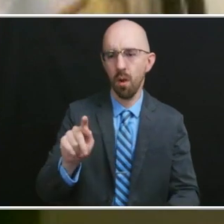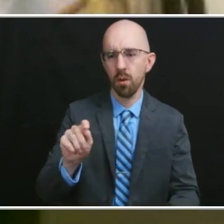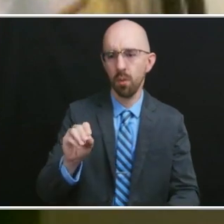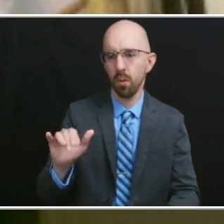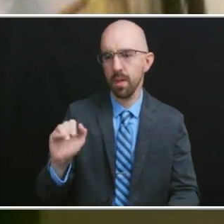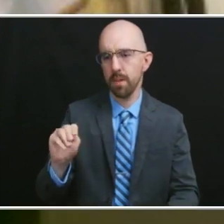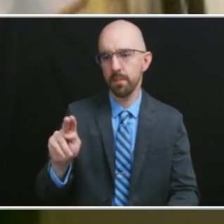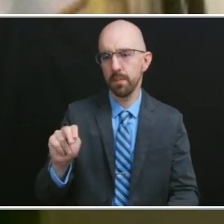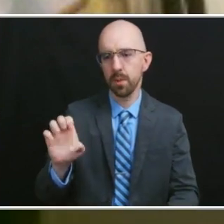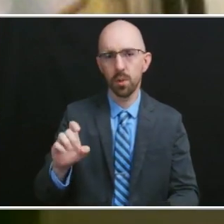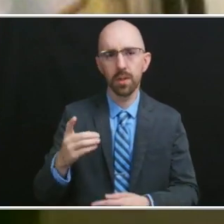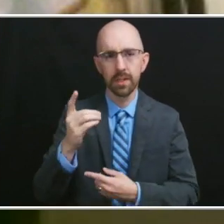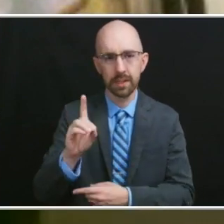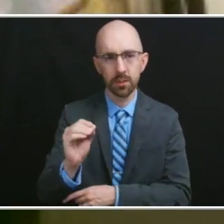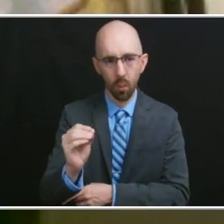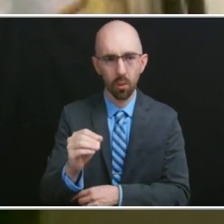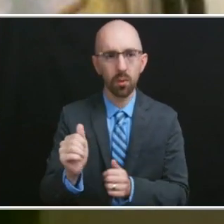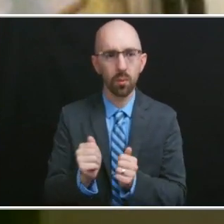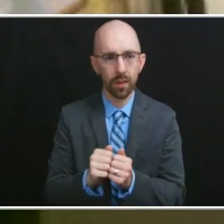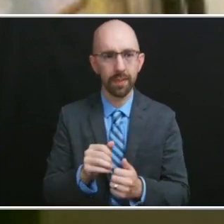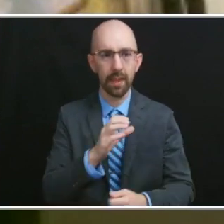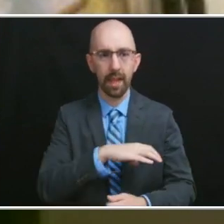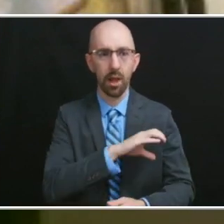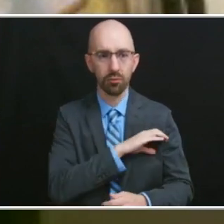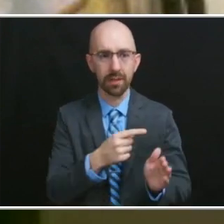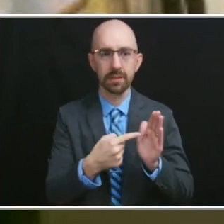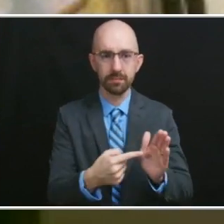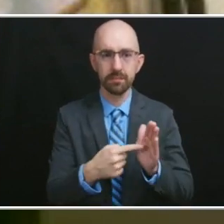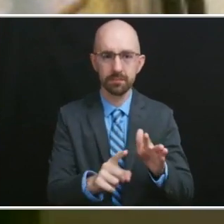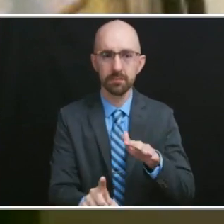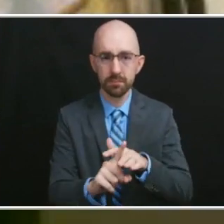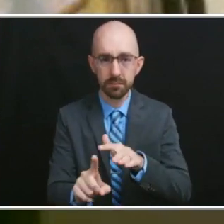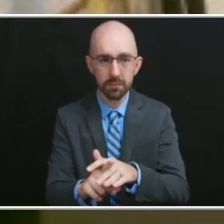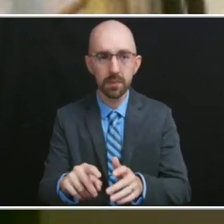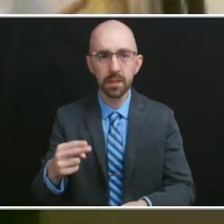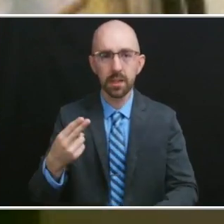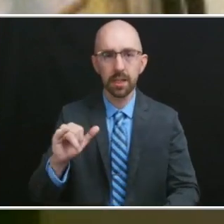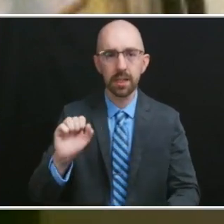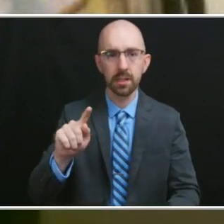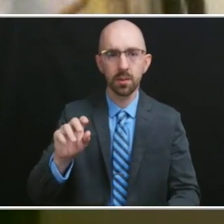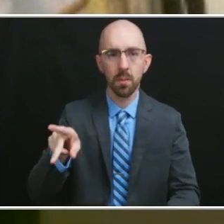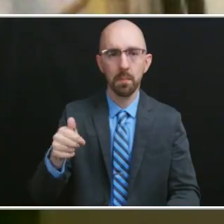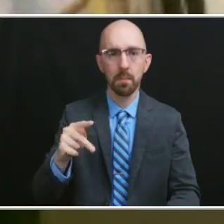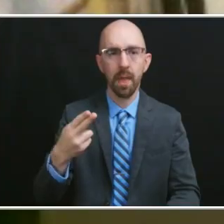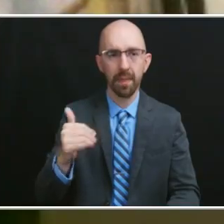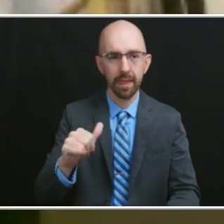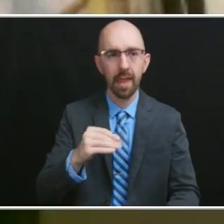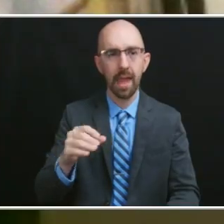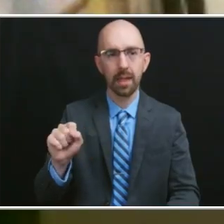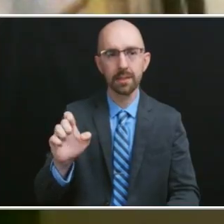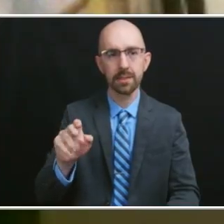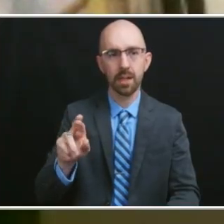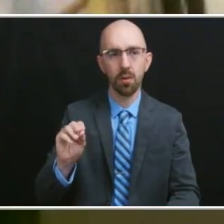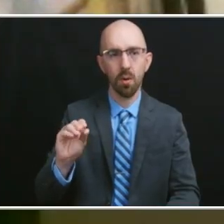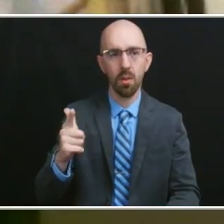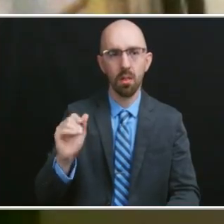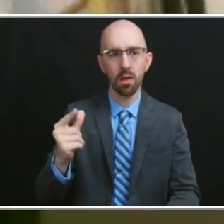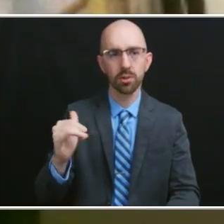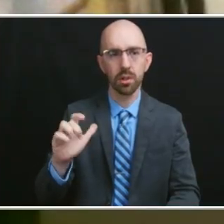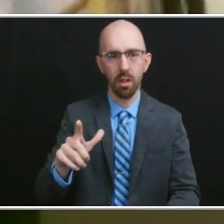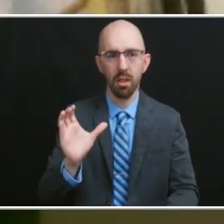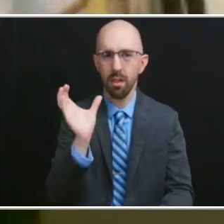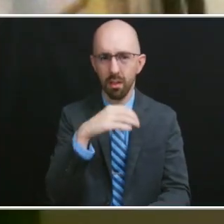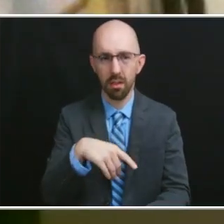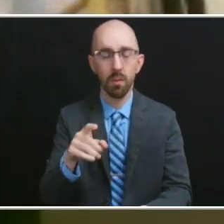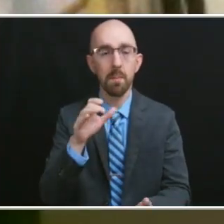characteristic systemic manifestations, histopathology, and serological abnormalities. And although the term Sjögren's syndrome has long been used, we believe the